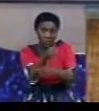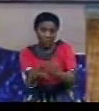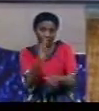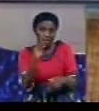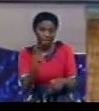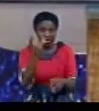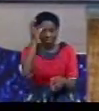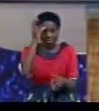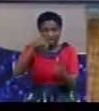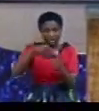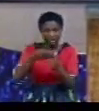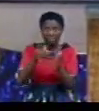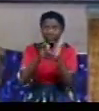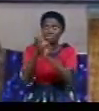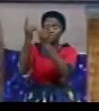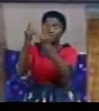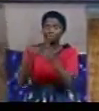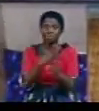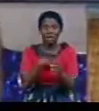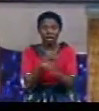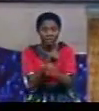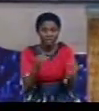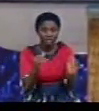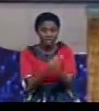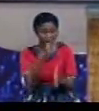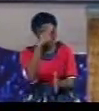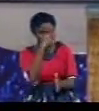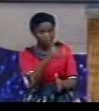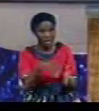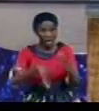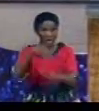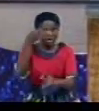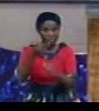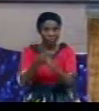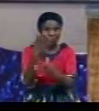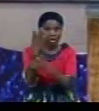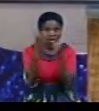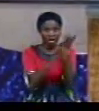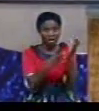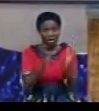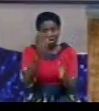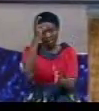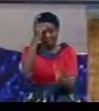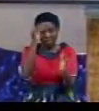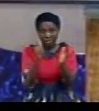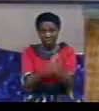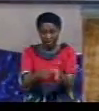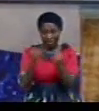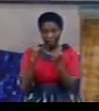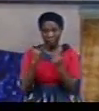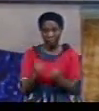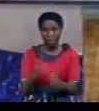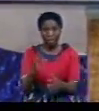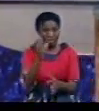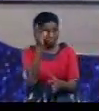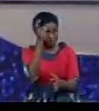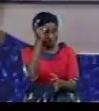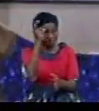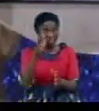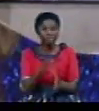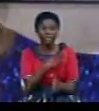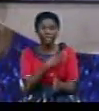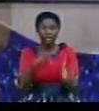and he saves that man from the hands of Satan that power of Satan